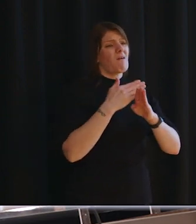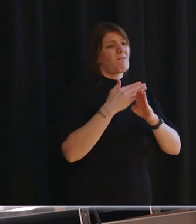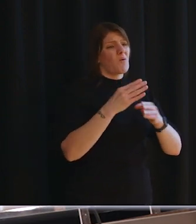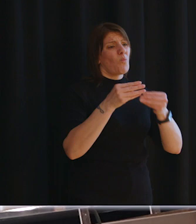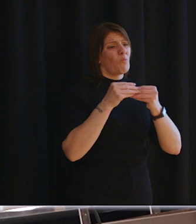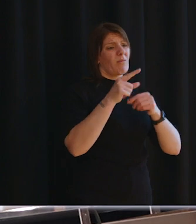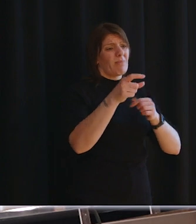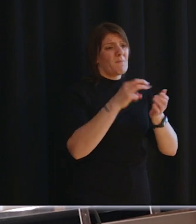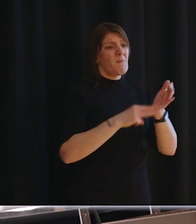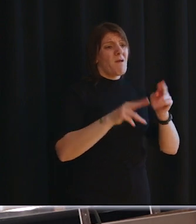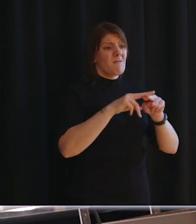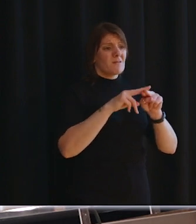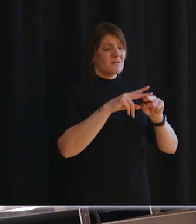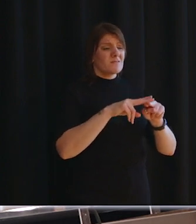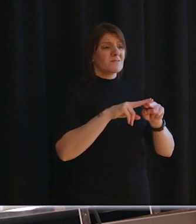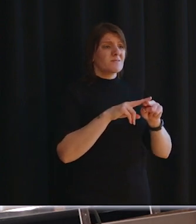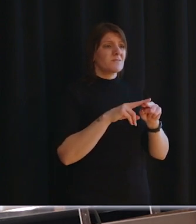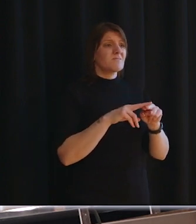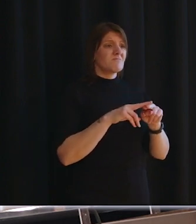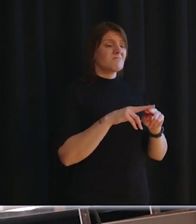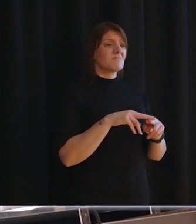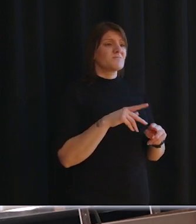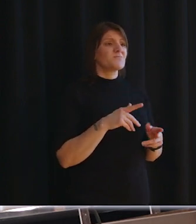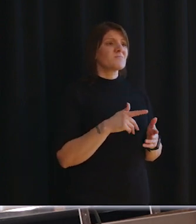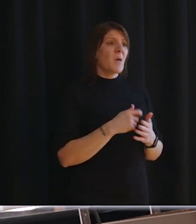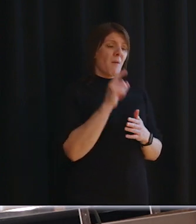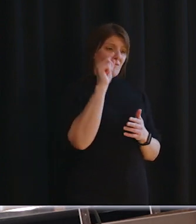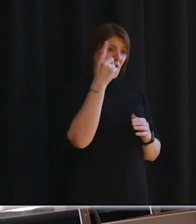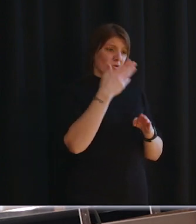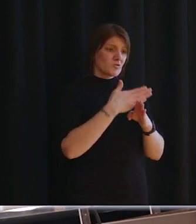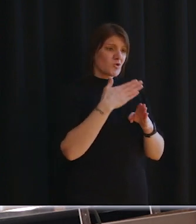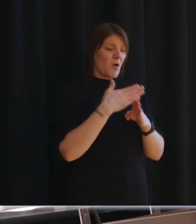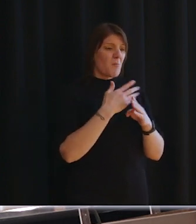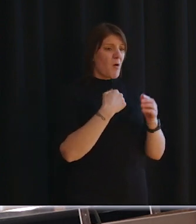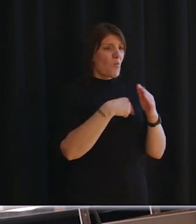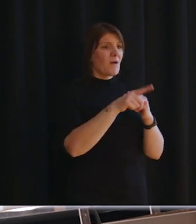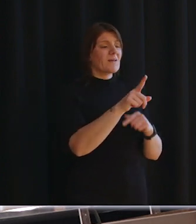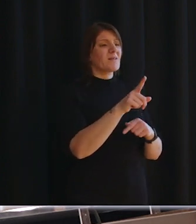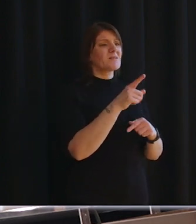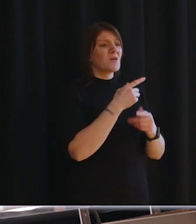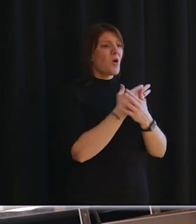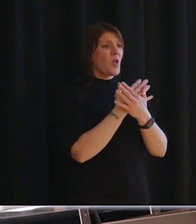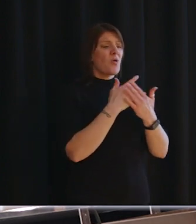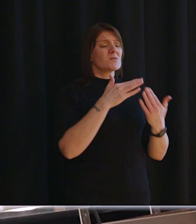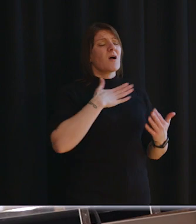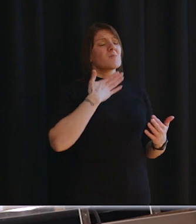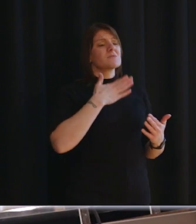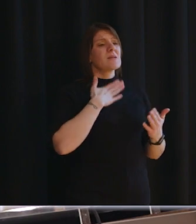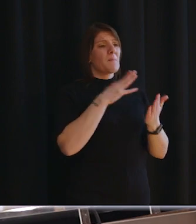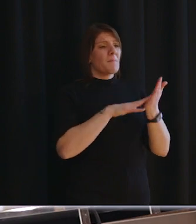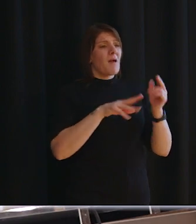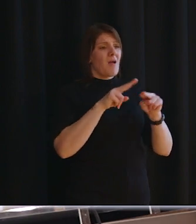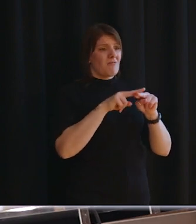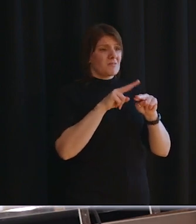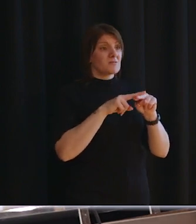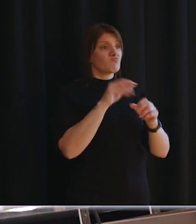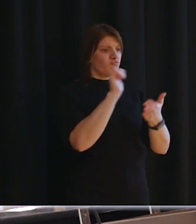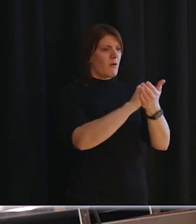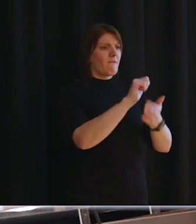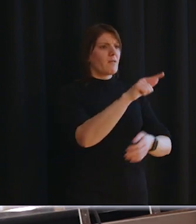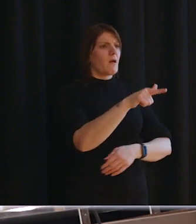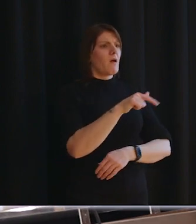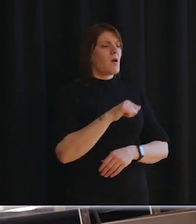staff working with their children. In my first SENCo job, I went in and there was a lot of very upset parents, and rightfully